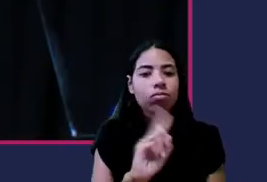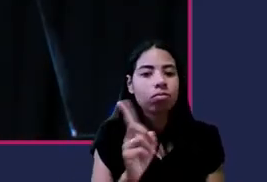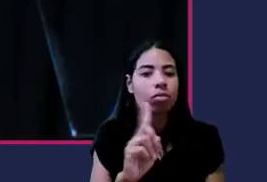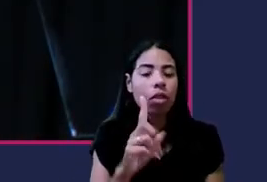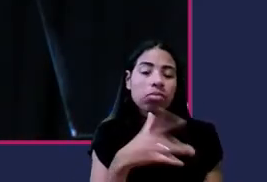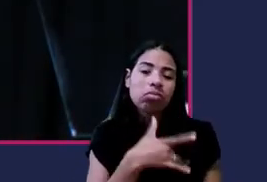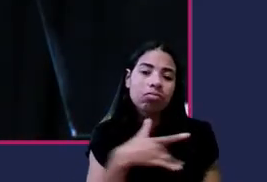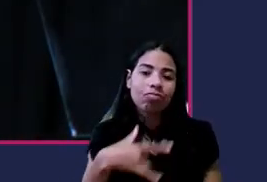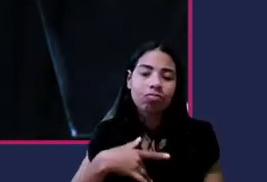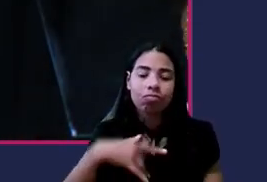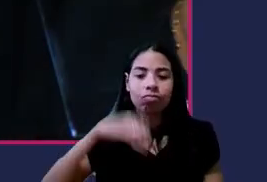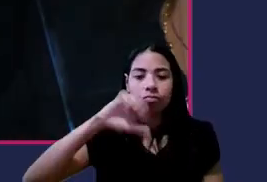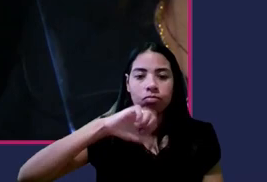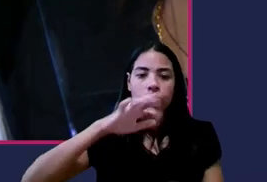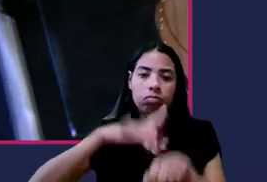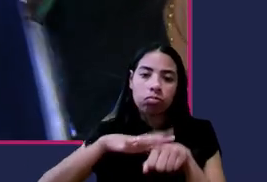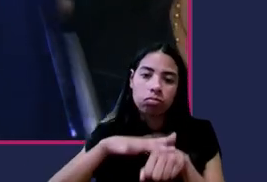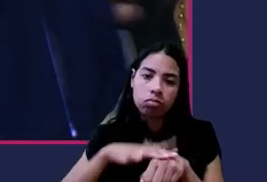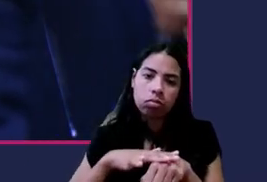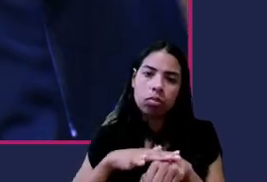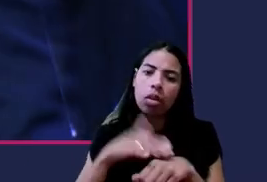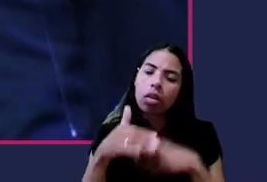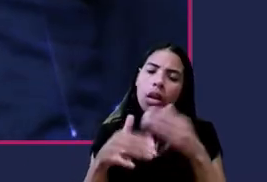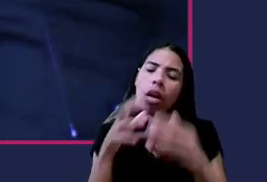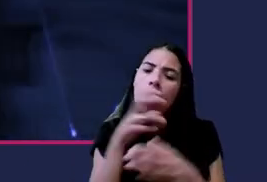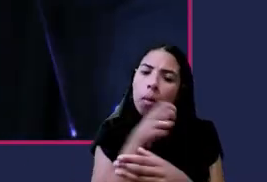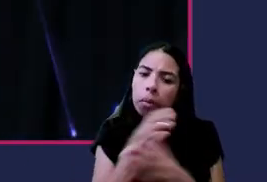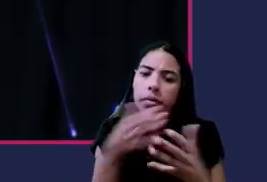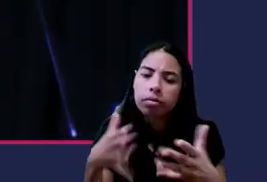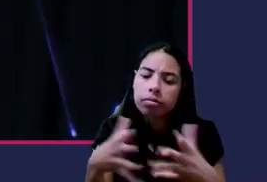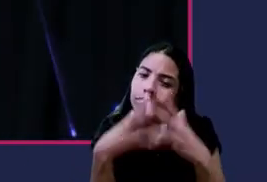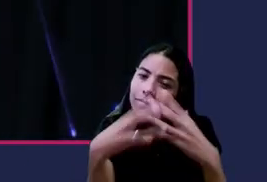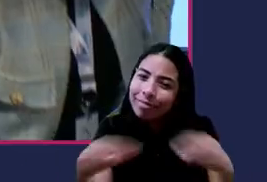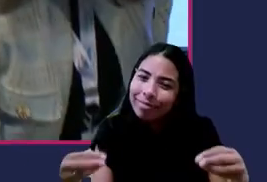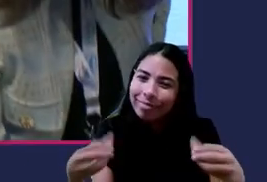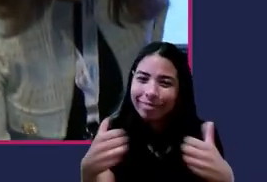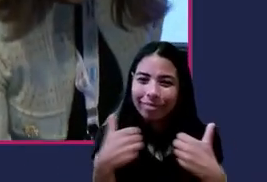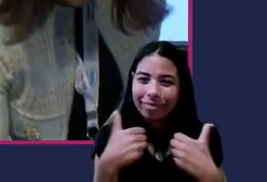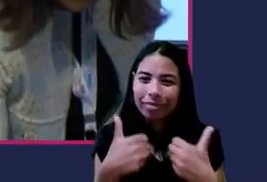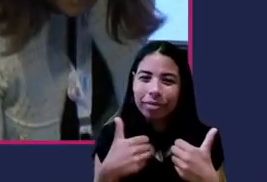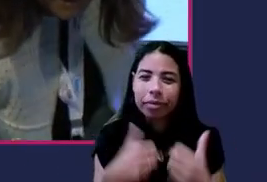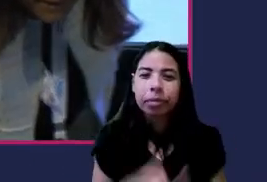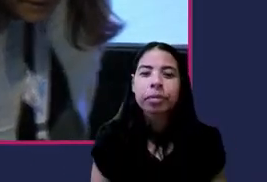event, unfortunately couldn't be here today due to some health issues. We